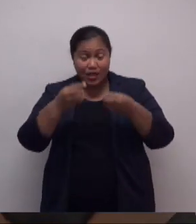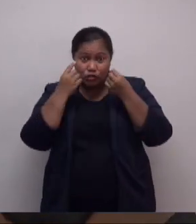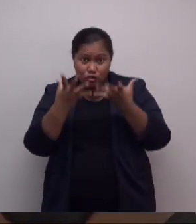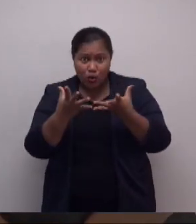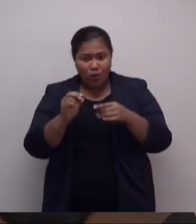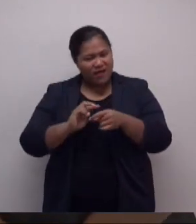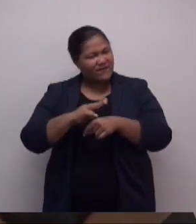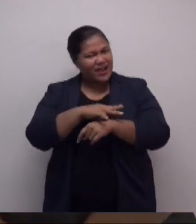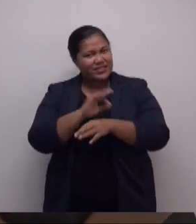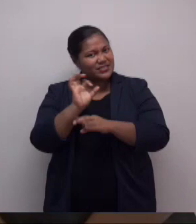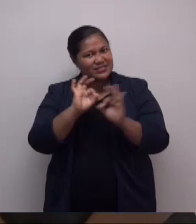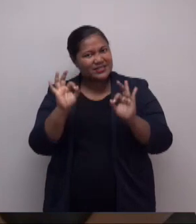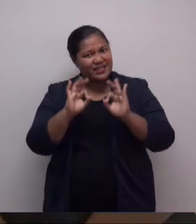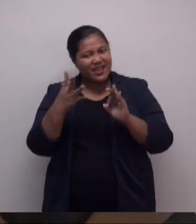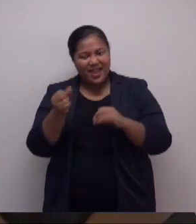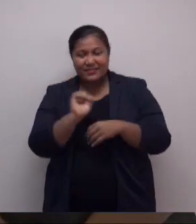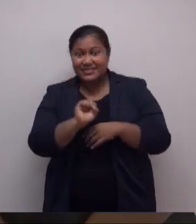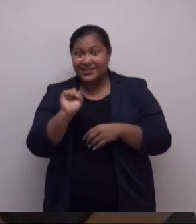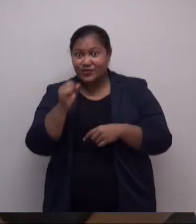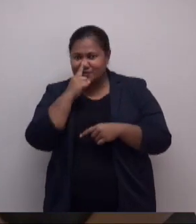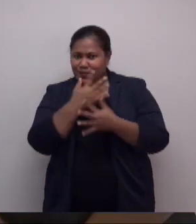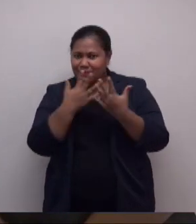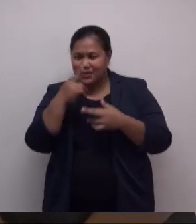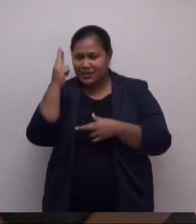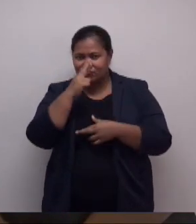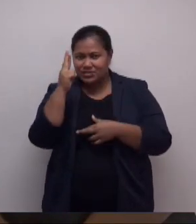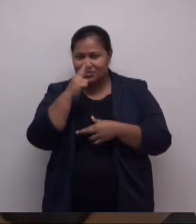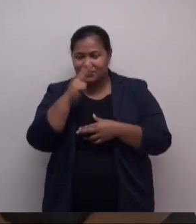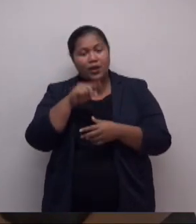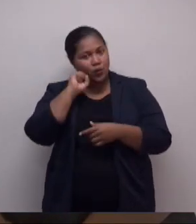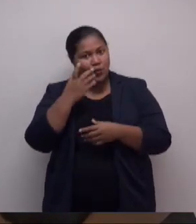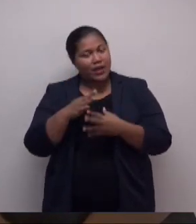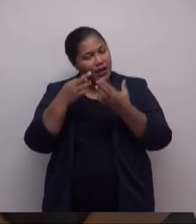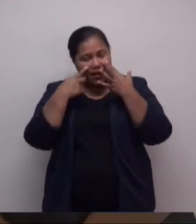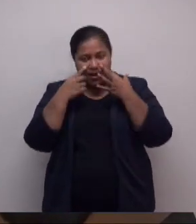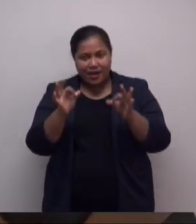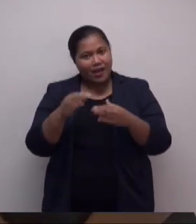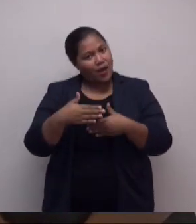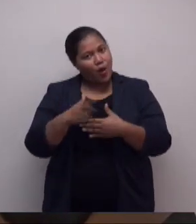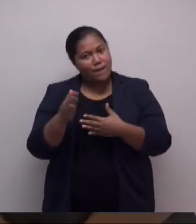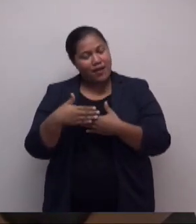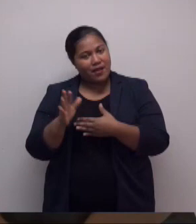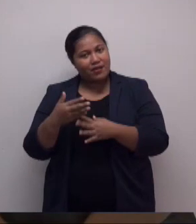longer presents a serious public health threat, we will lift the curfew entirely.